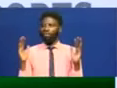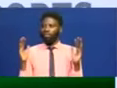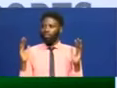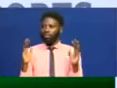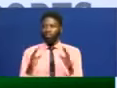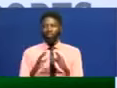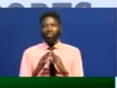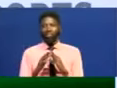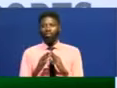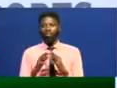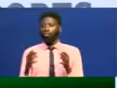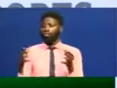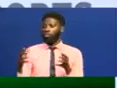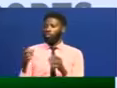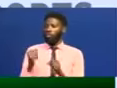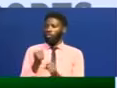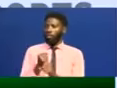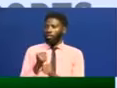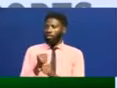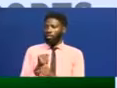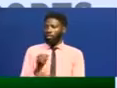And the officers working in this space